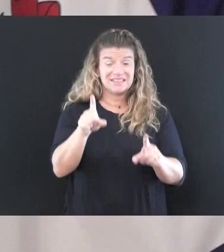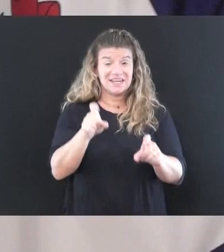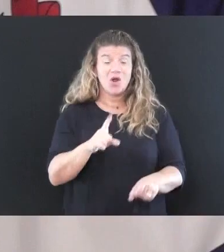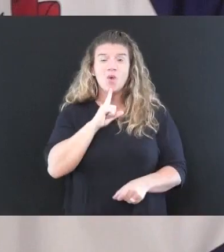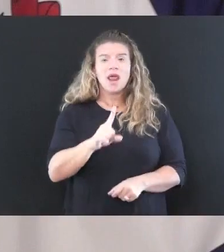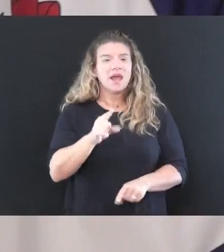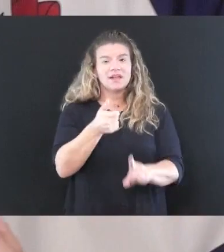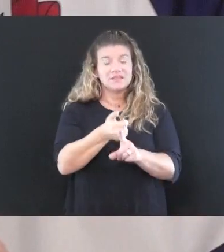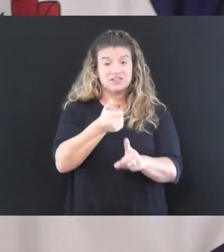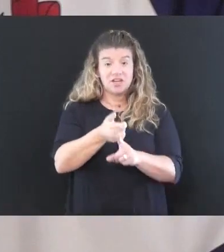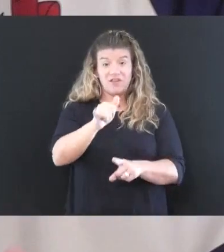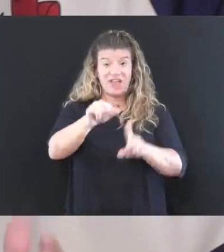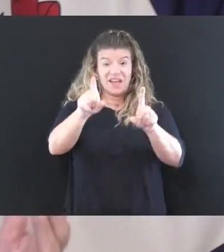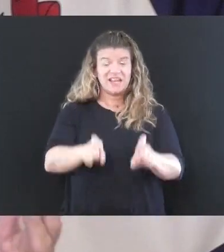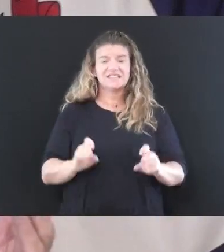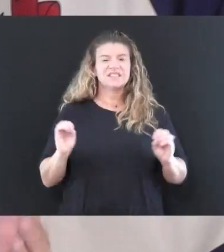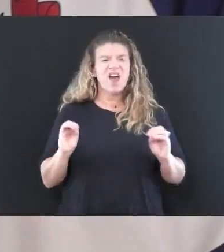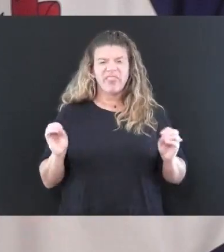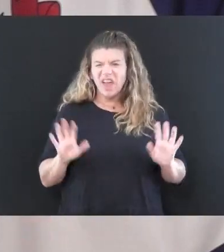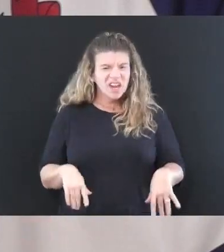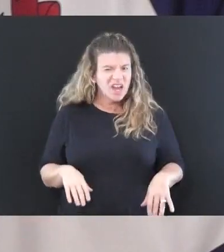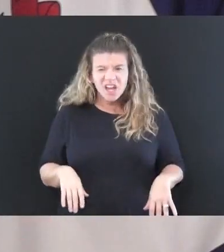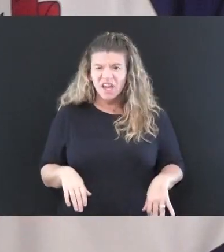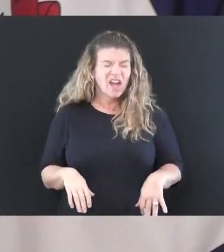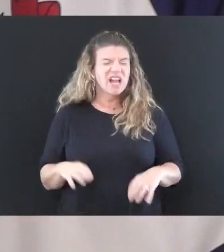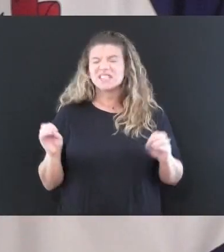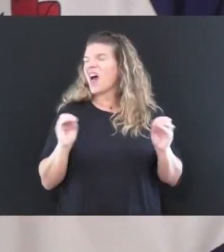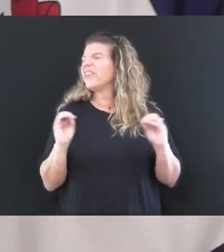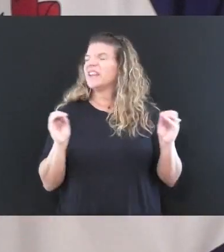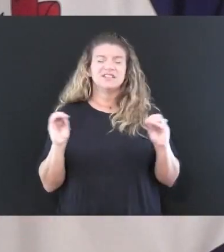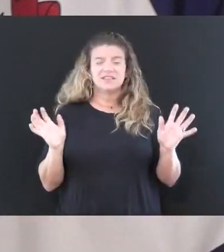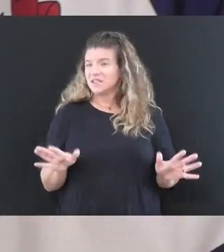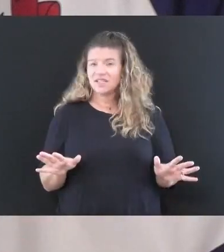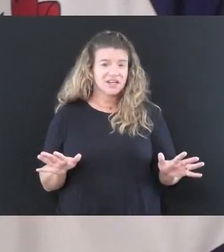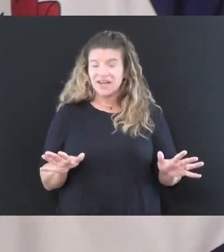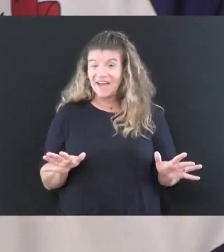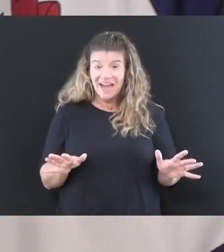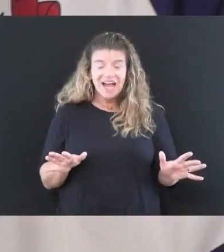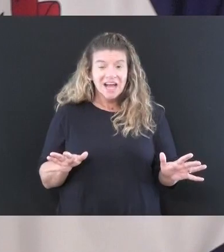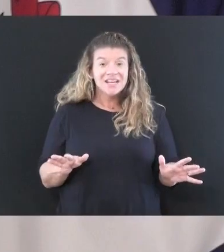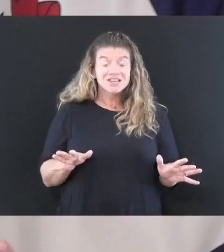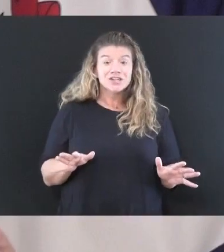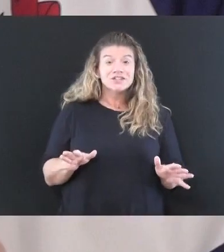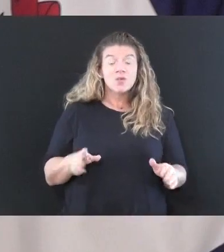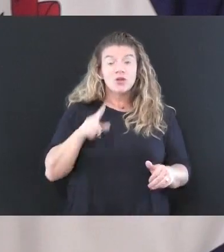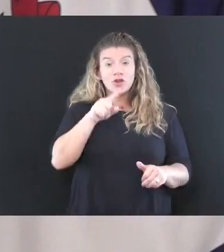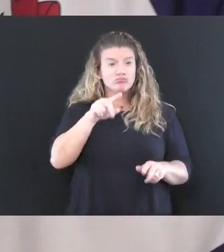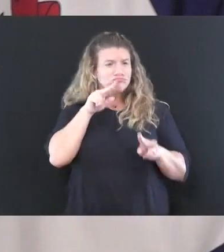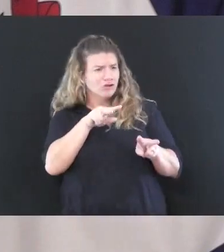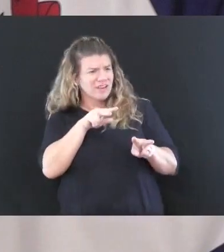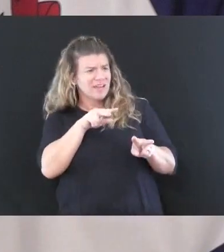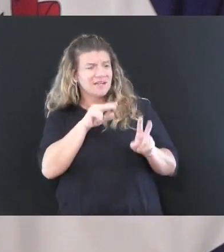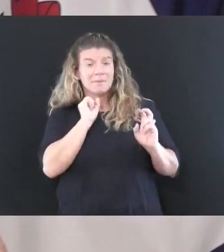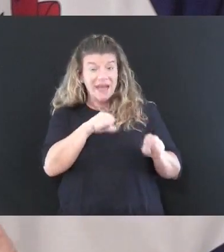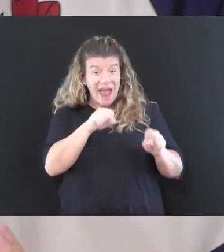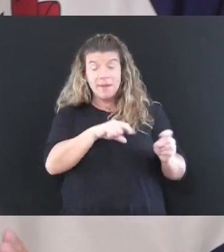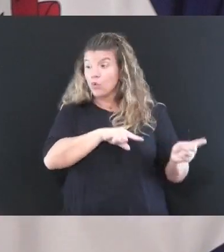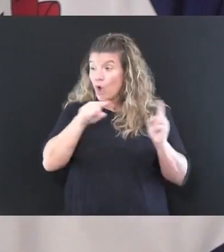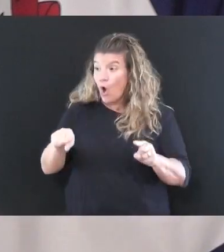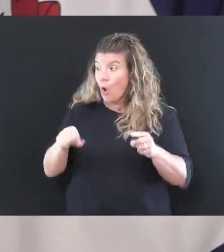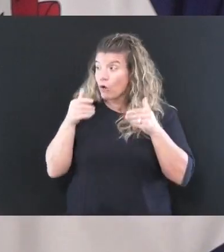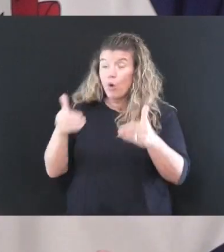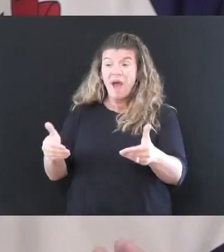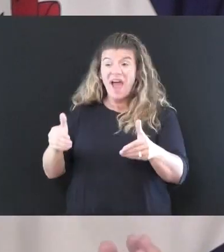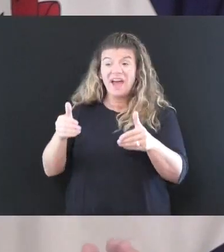test. It is absolutely nothing. And so from the standpoint of being able to do it and being able to do